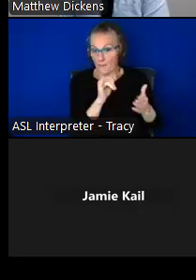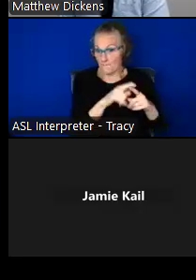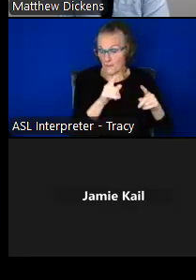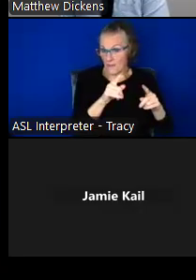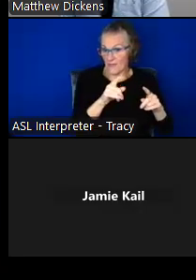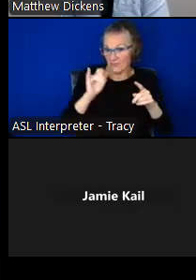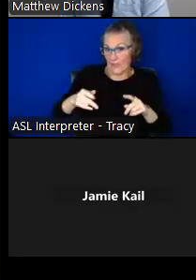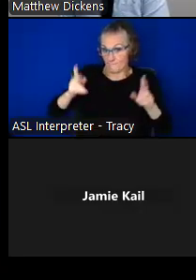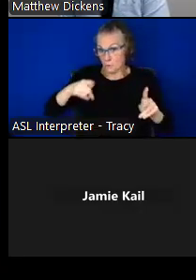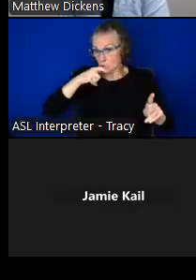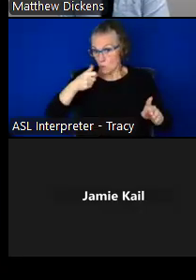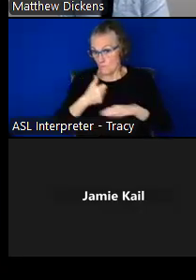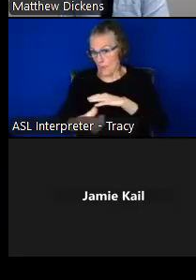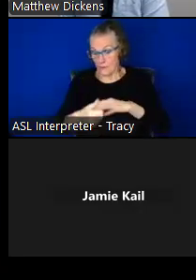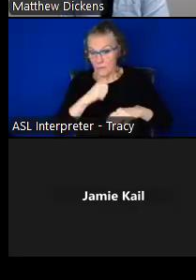with the facility,